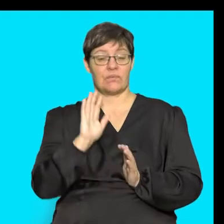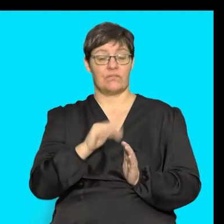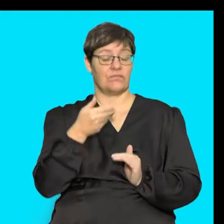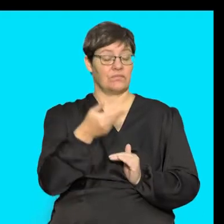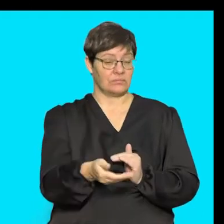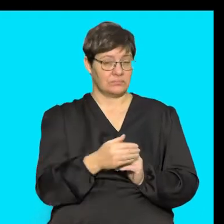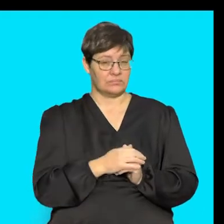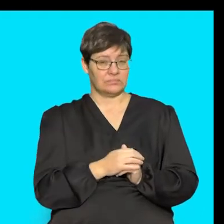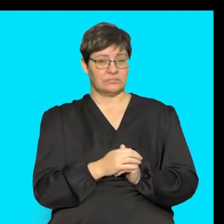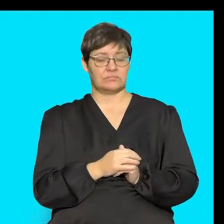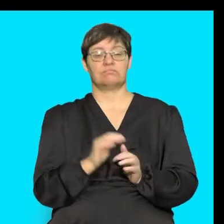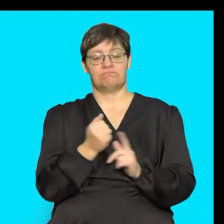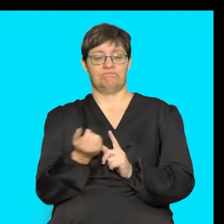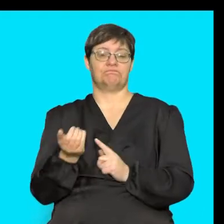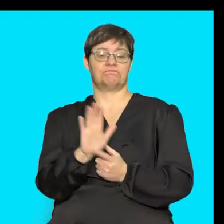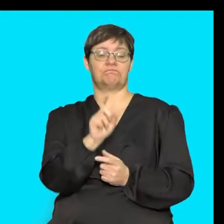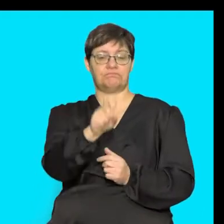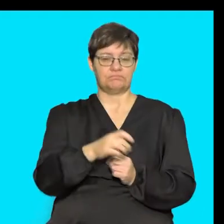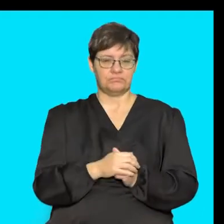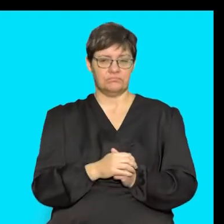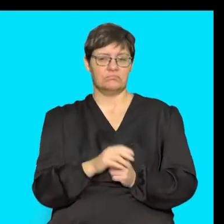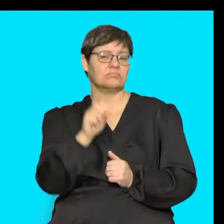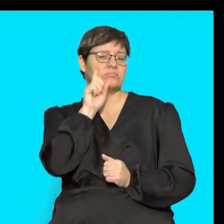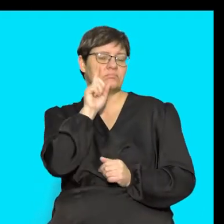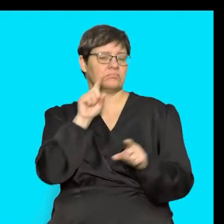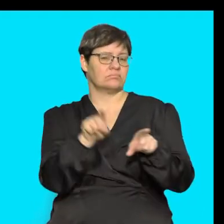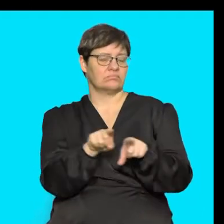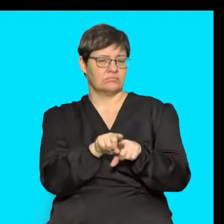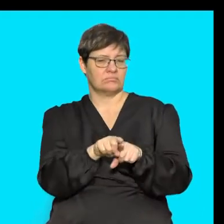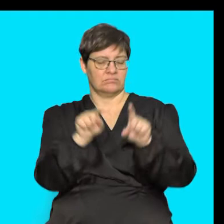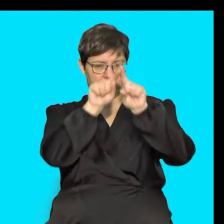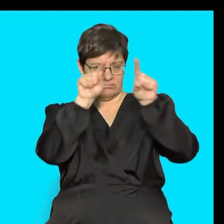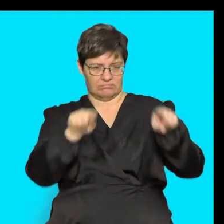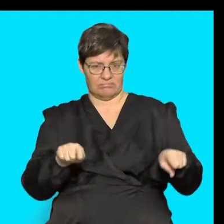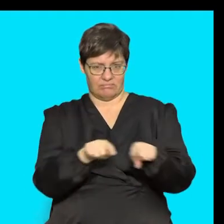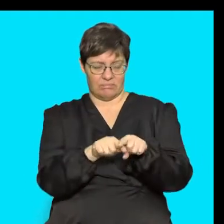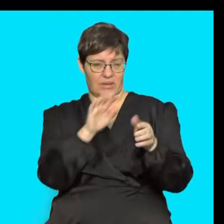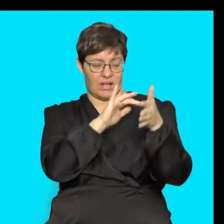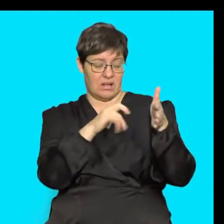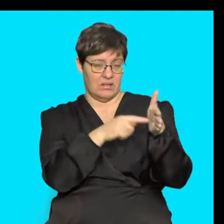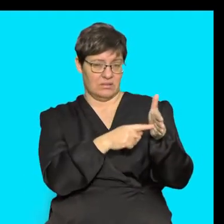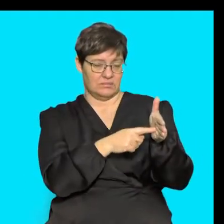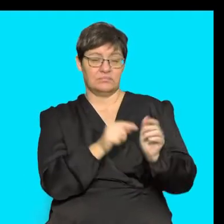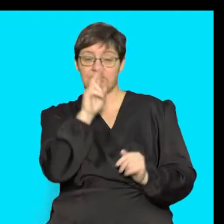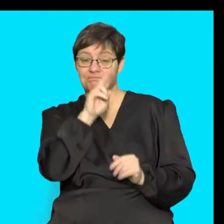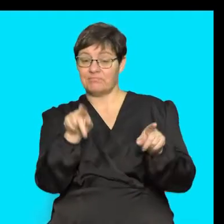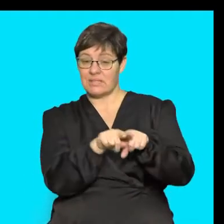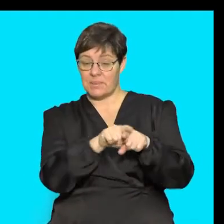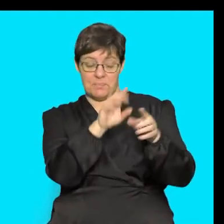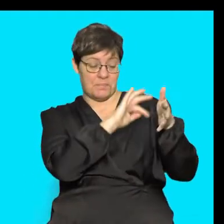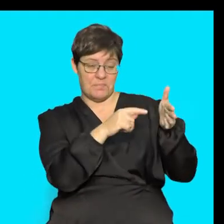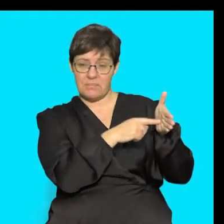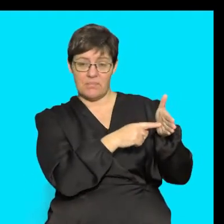After doing that, guys, the following should appear. You should see something like this on your calculator. If you don't see something like